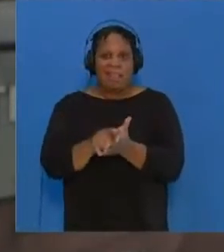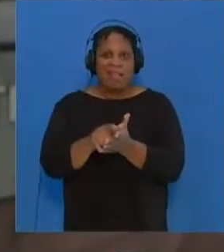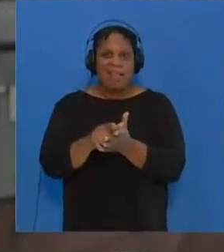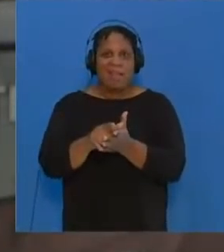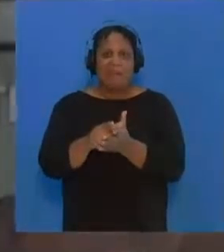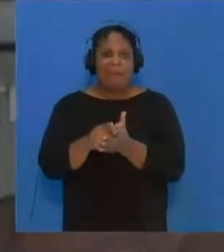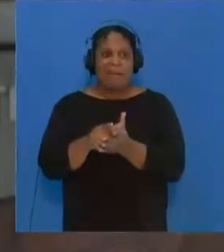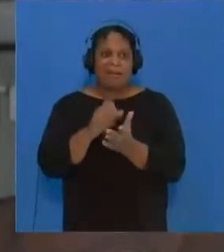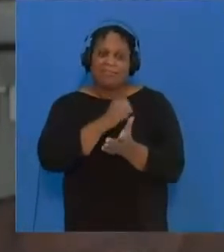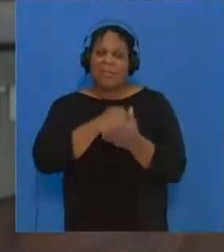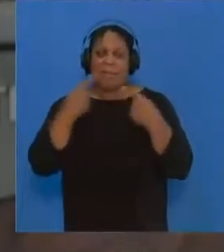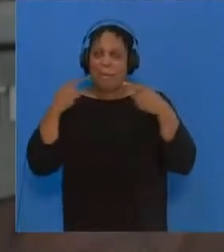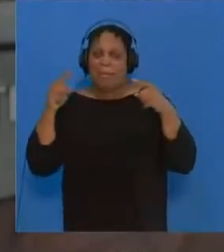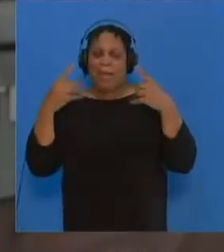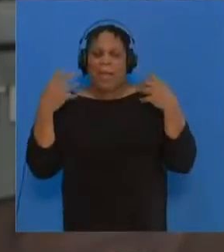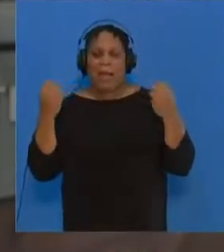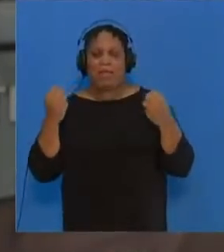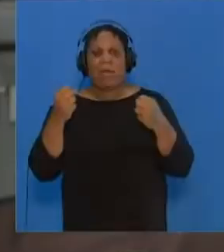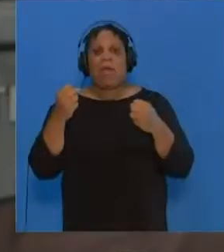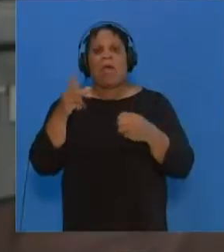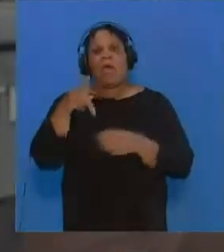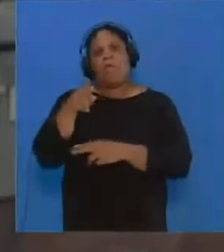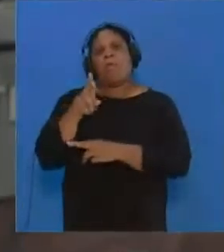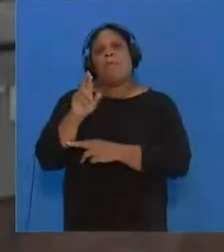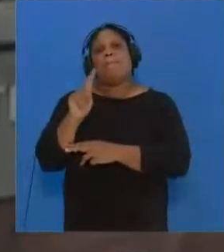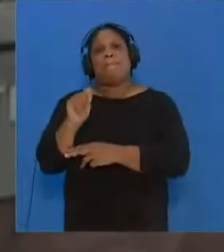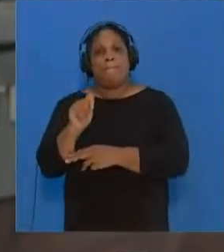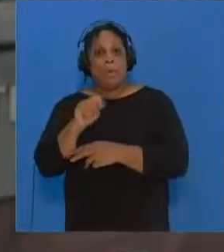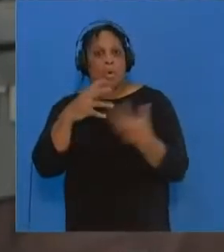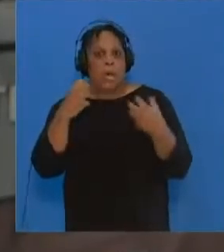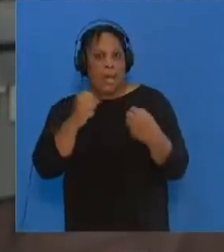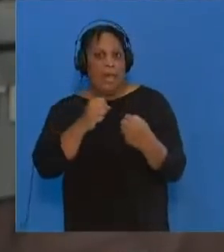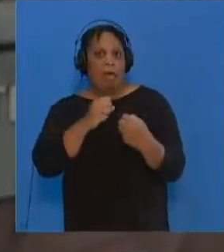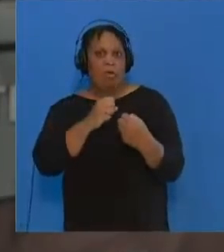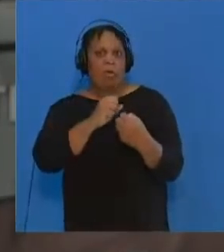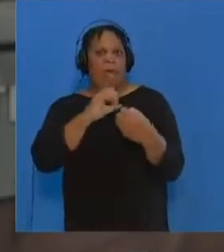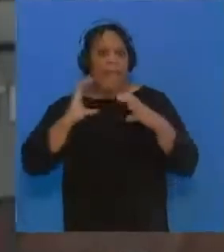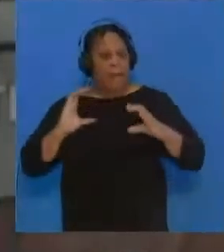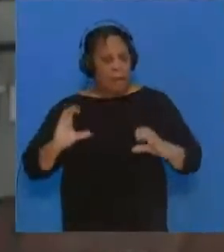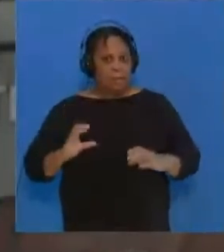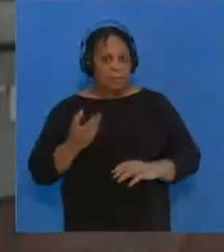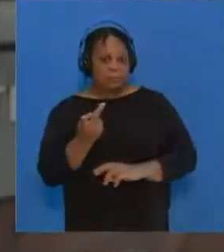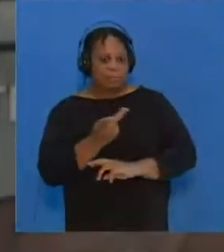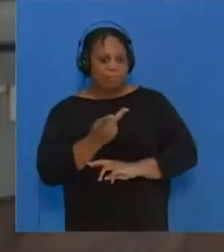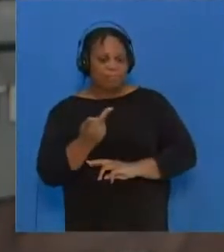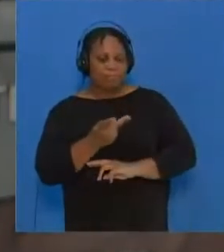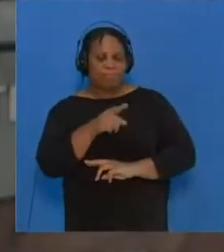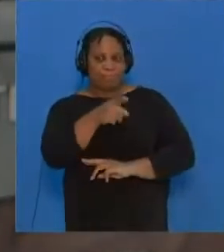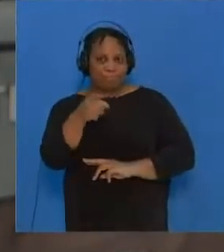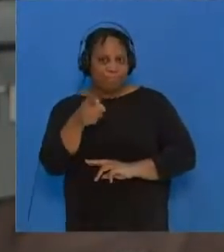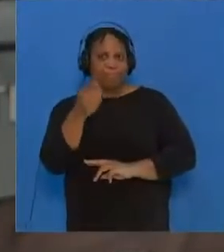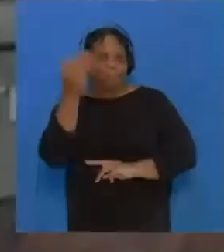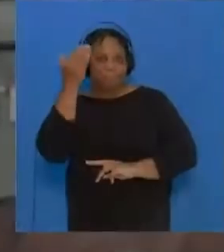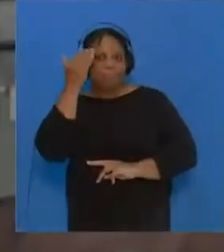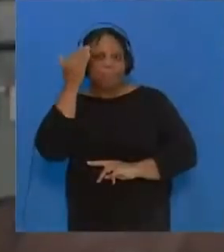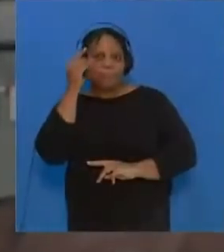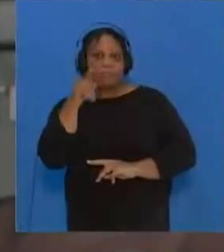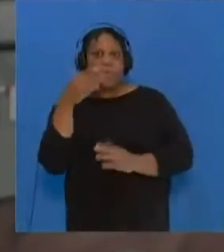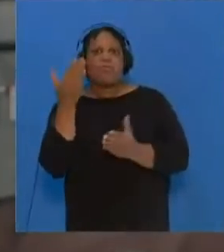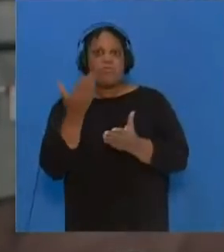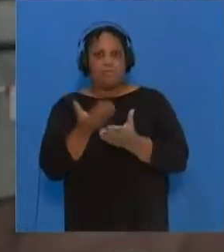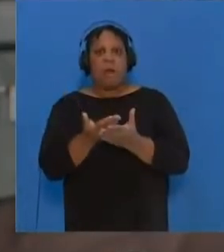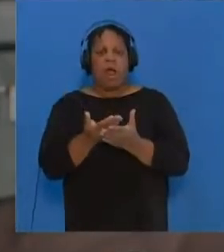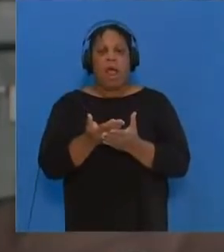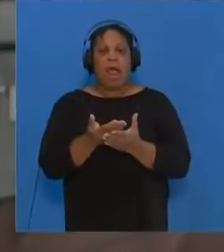health, the Port Health Authority, as well as customs, or you have to make it known that you are